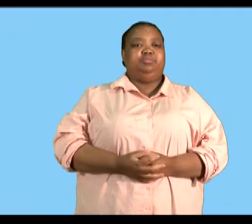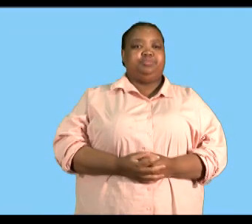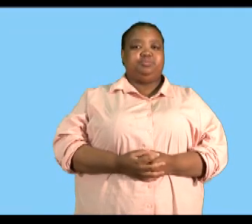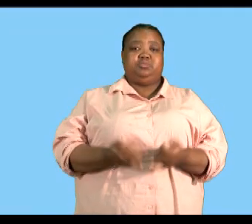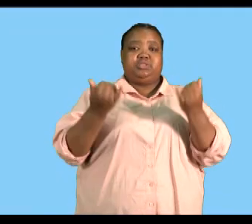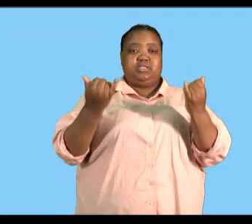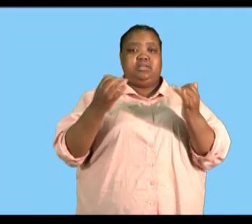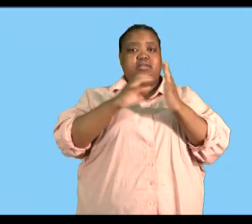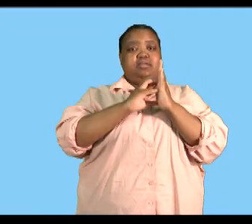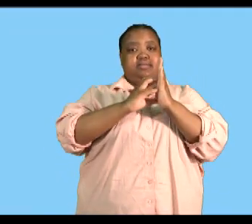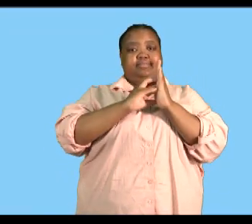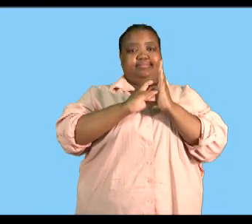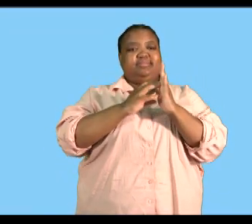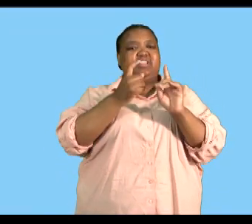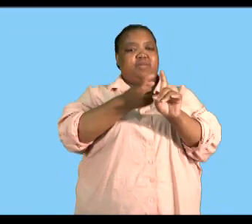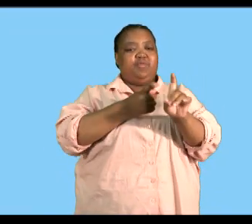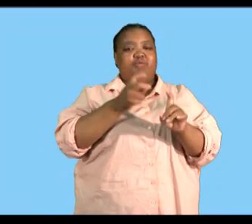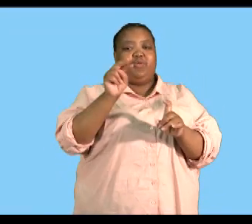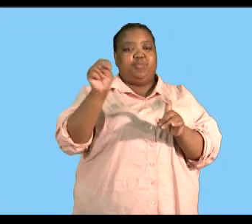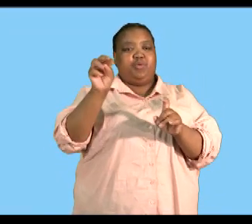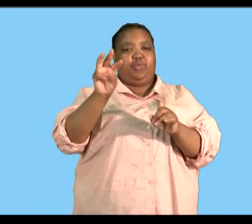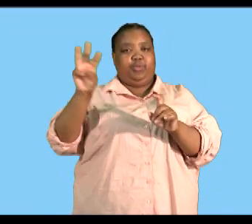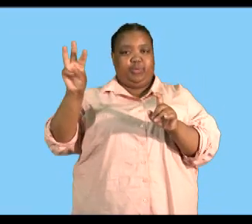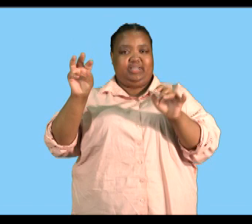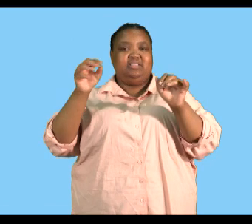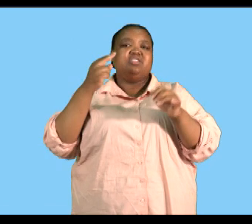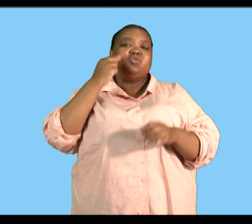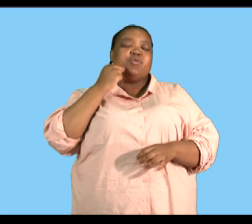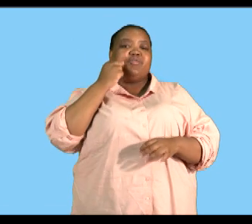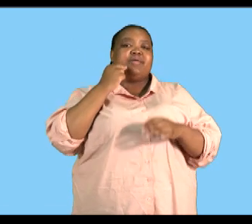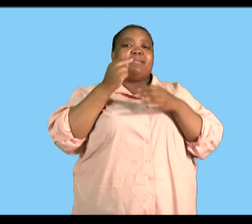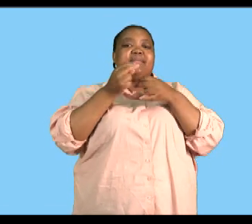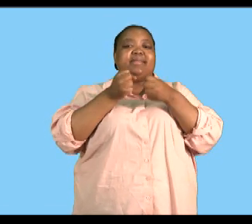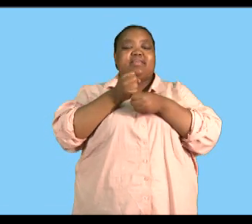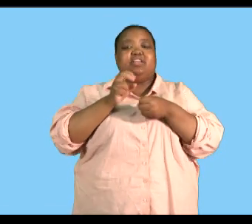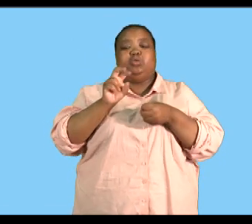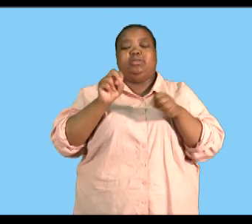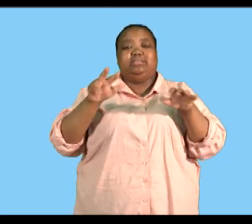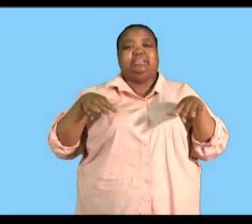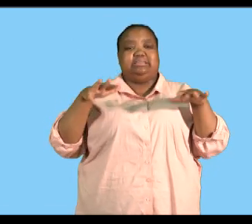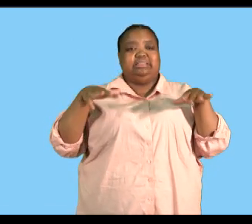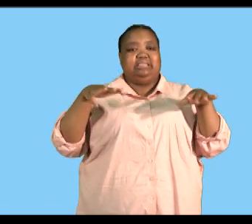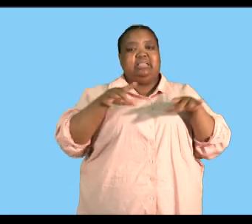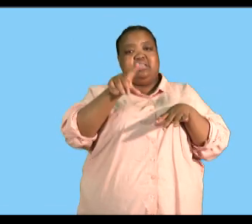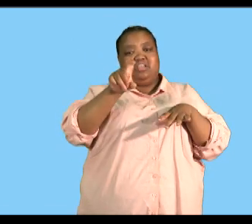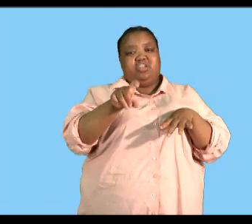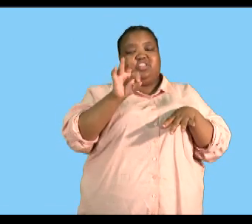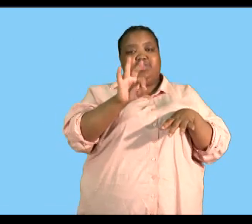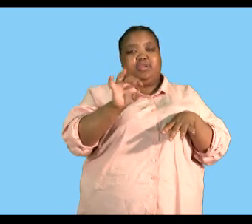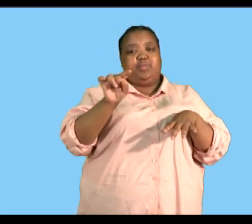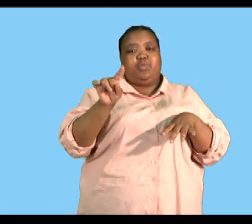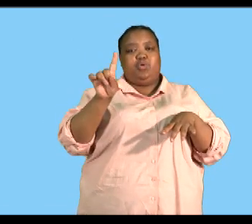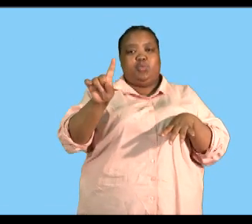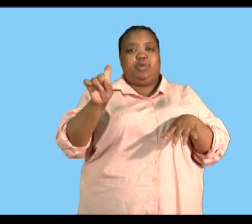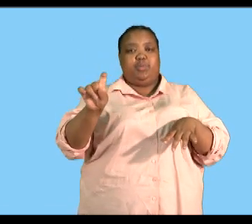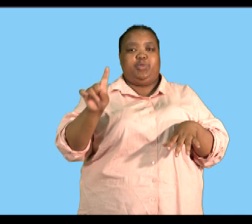Now, looking at this example, it was adapted from Northwest, November 2019, and we have question